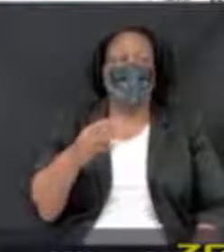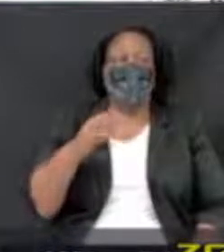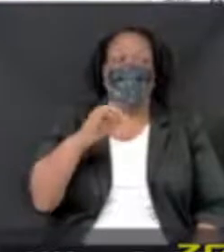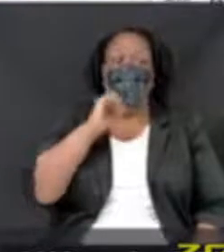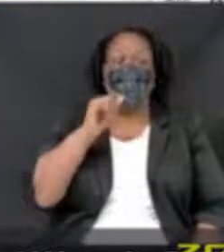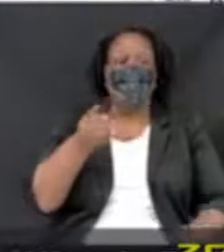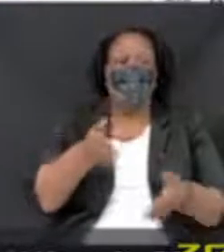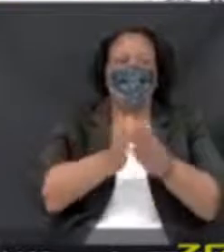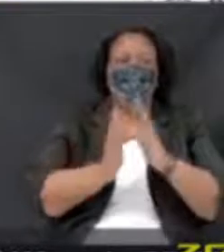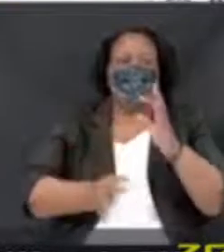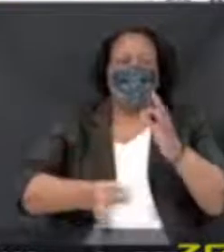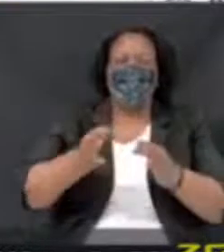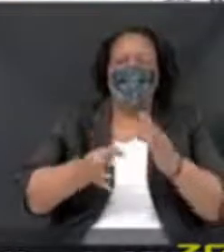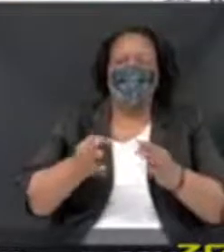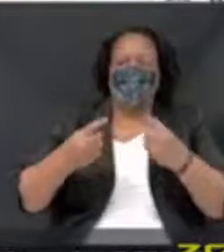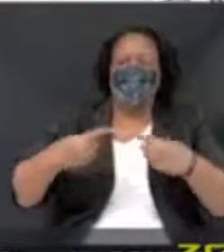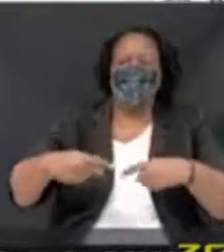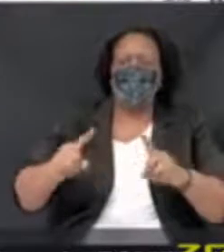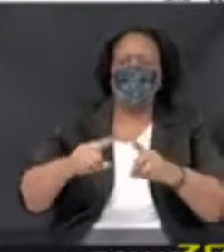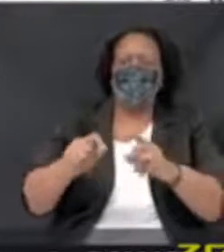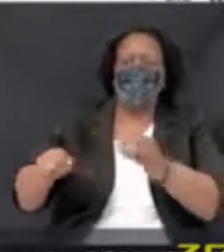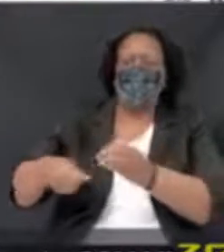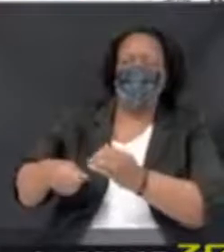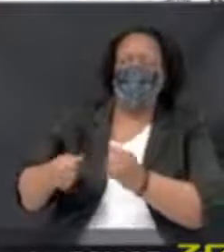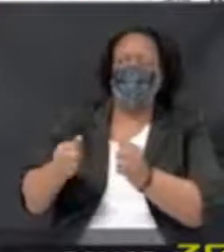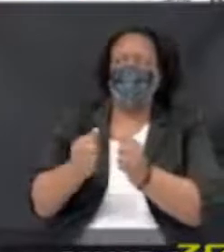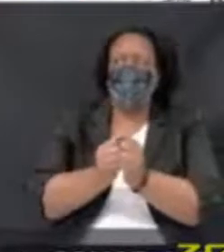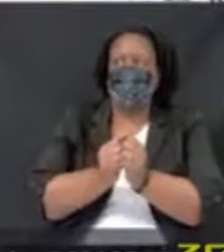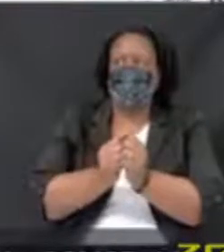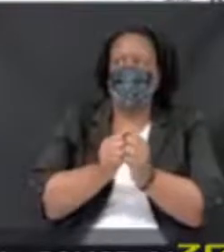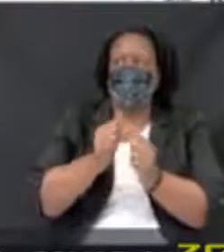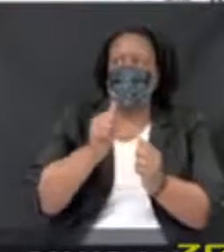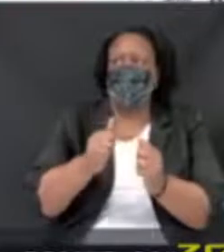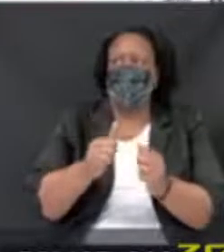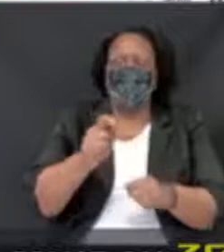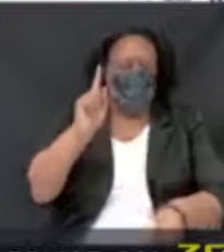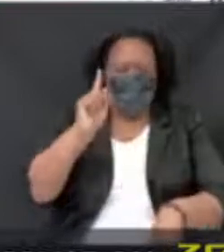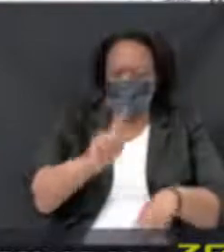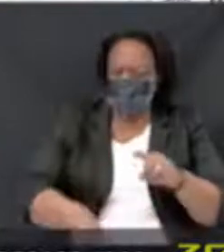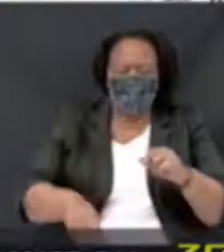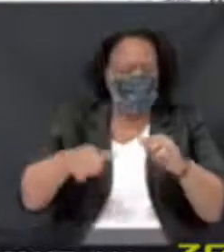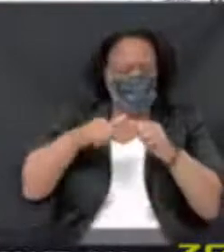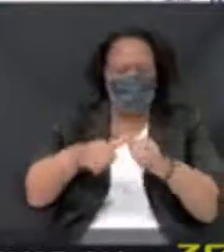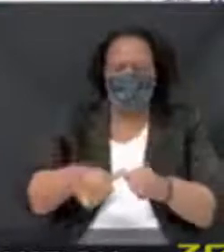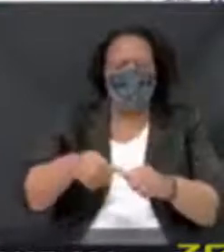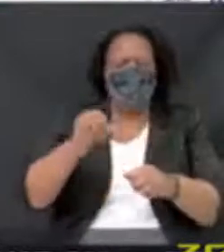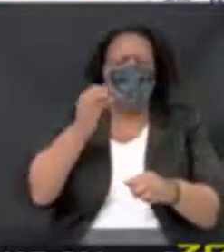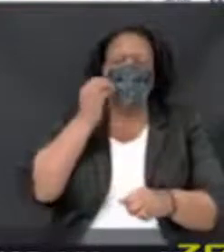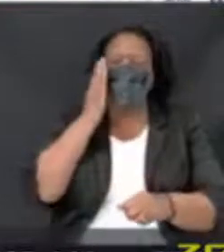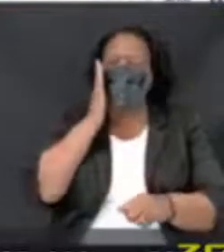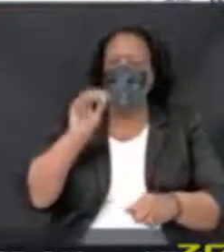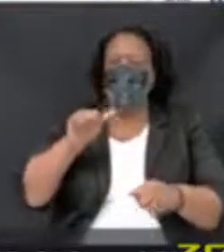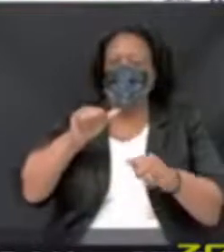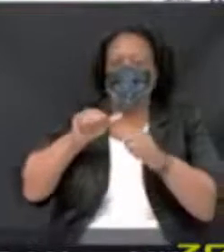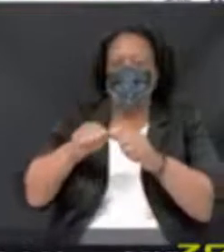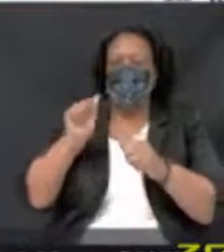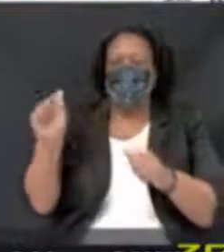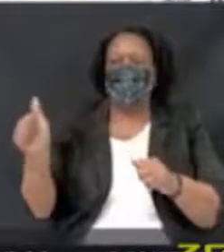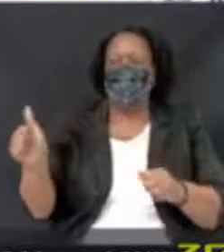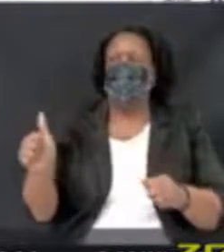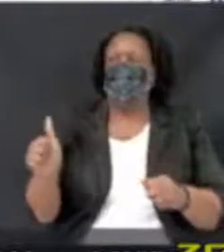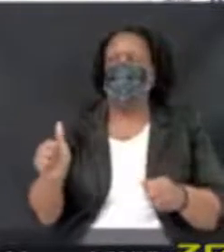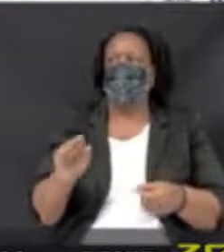go in and quarantine with that child, because that child cannot be quarantined by himself. That child cannot stay in a hotel room by himself, and